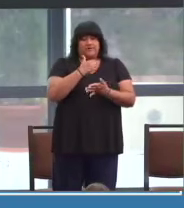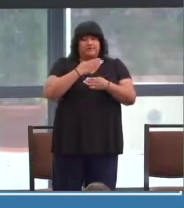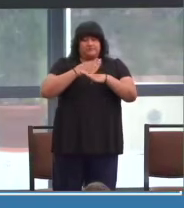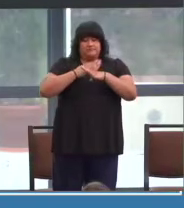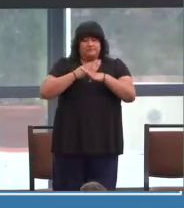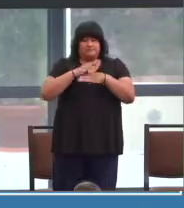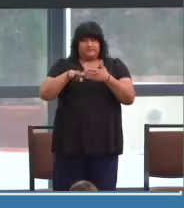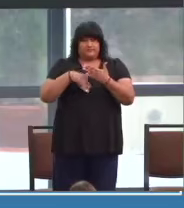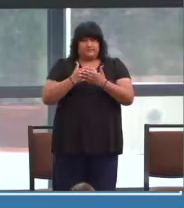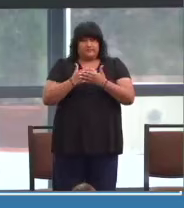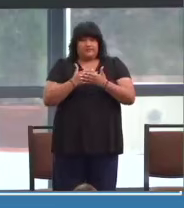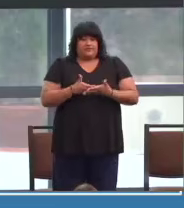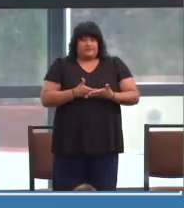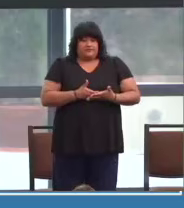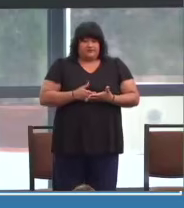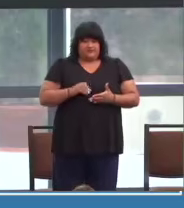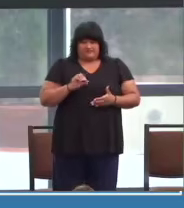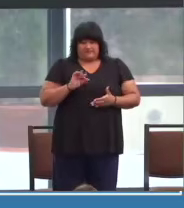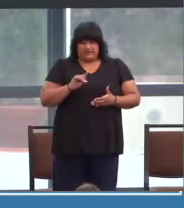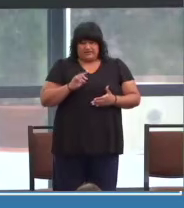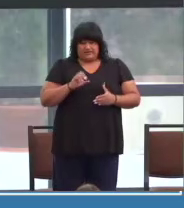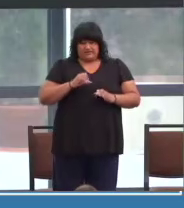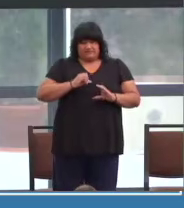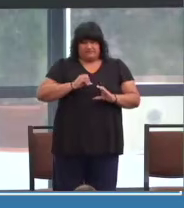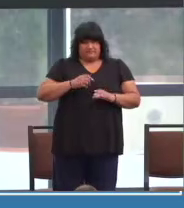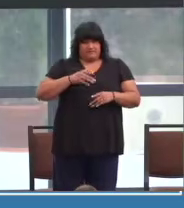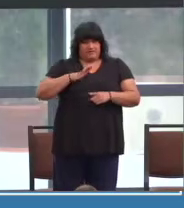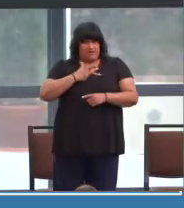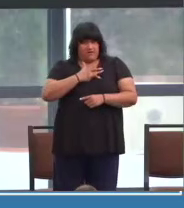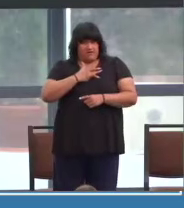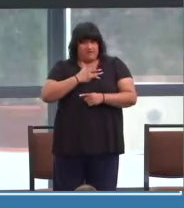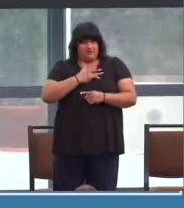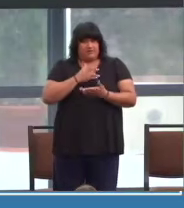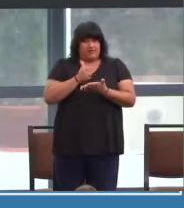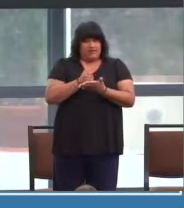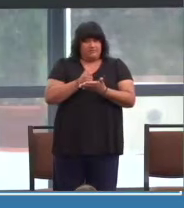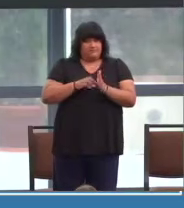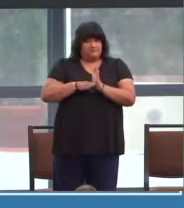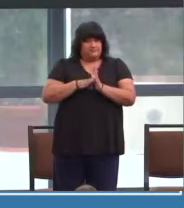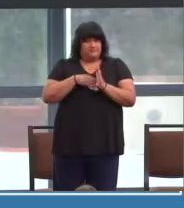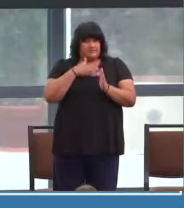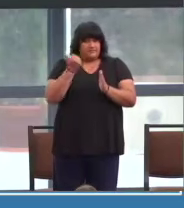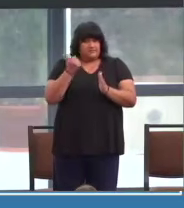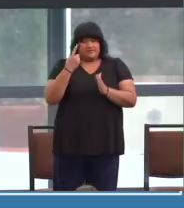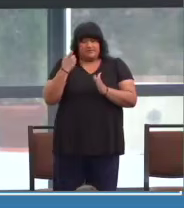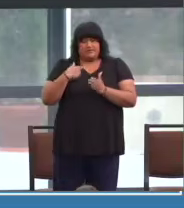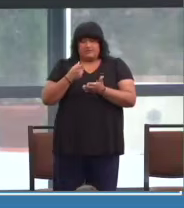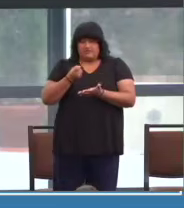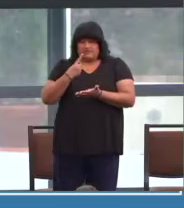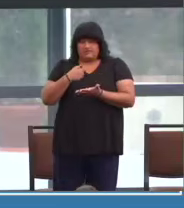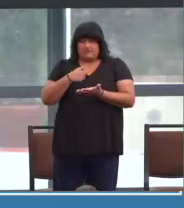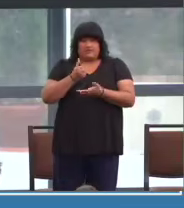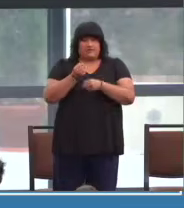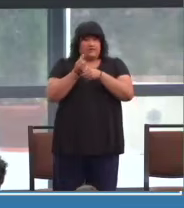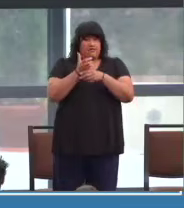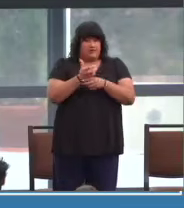defects of your fetus's heart. So what SSA can do, in some cases, it can cause electrical abnormalities in the fetus's heart.